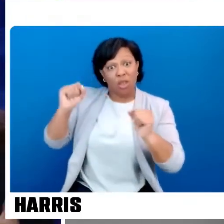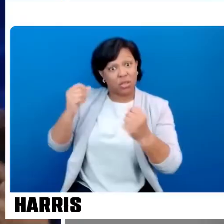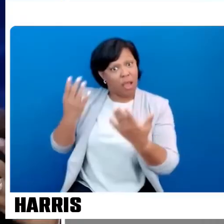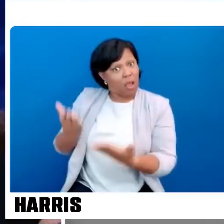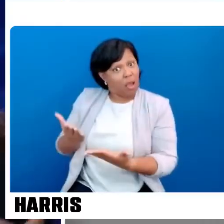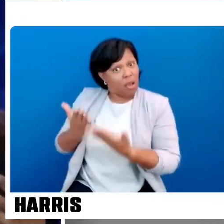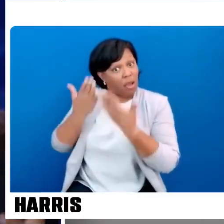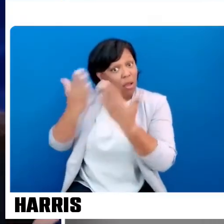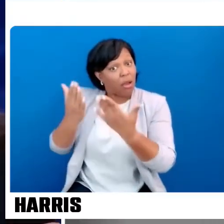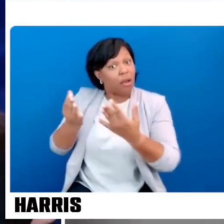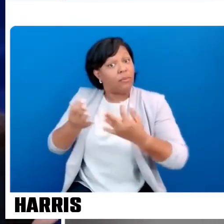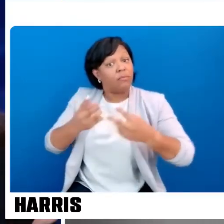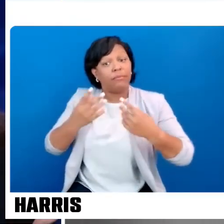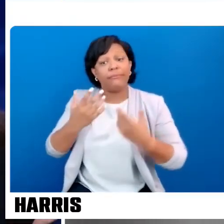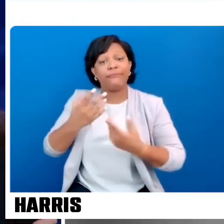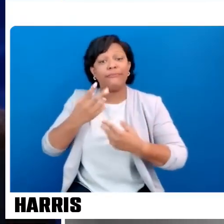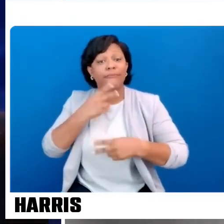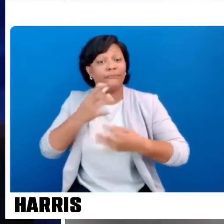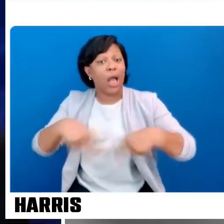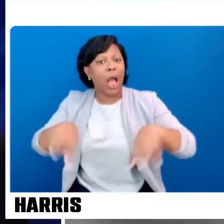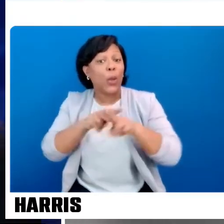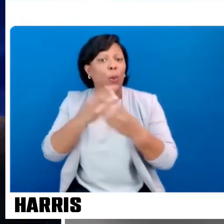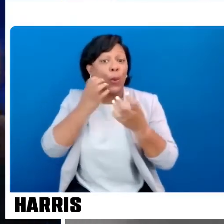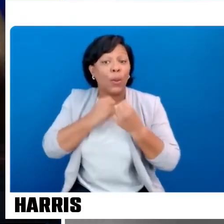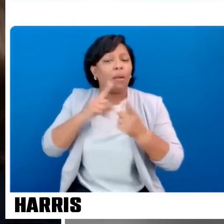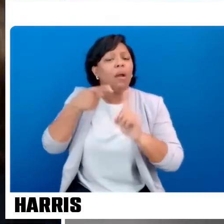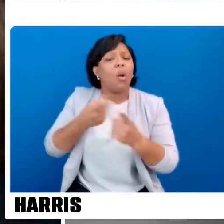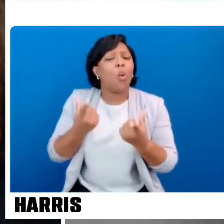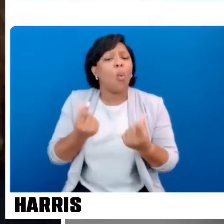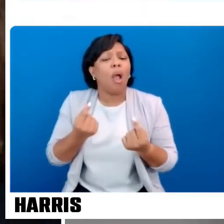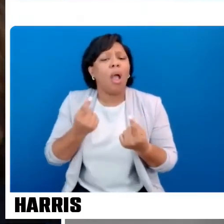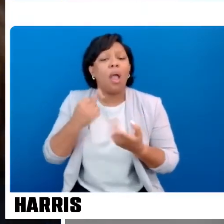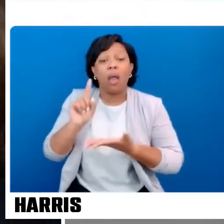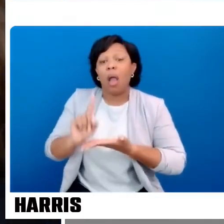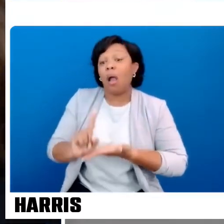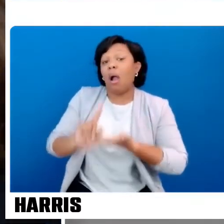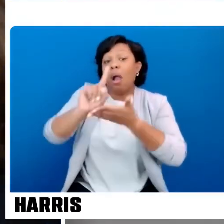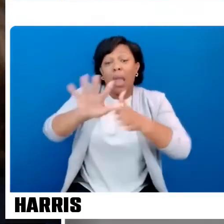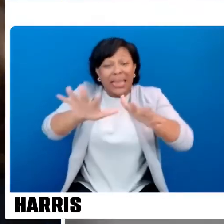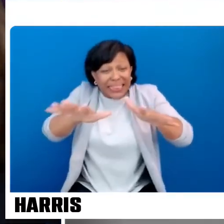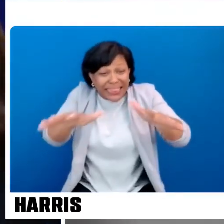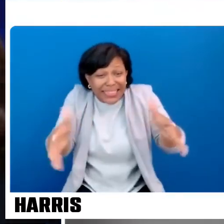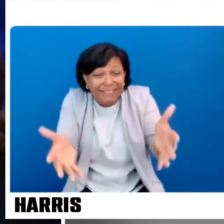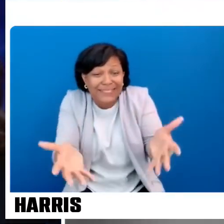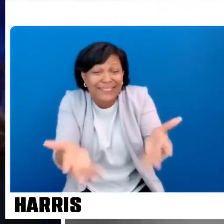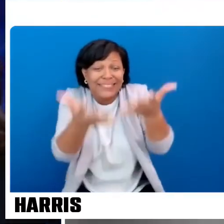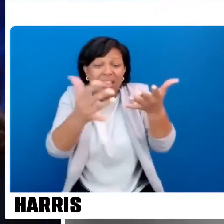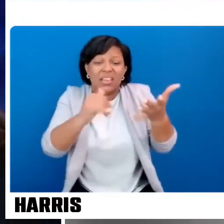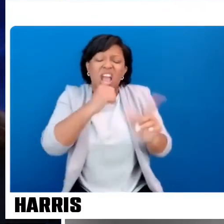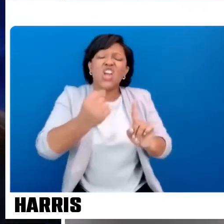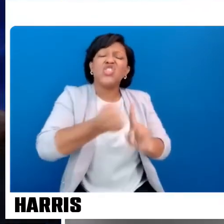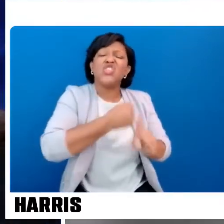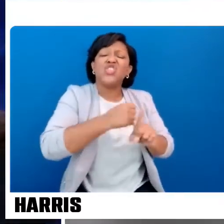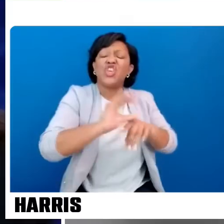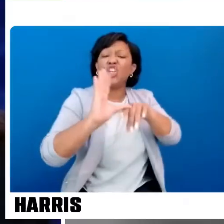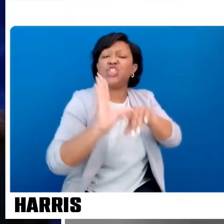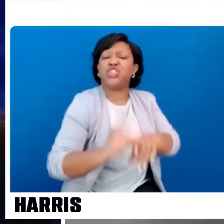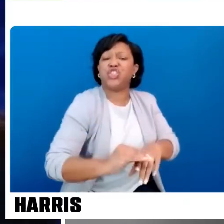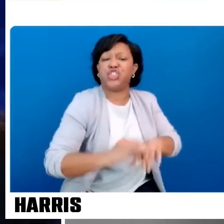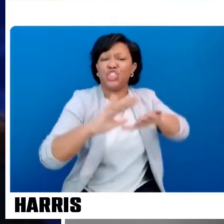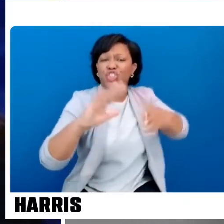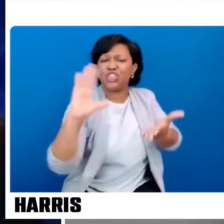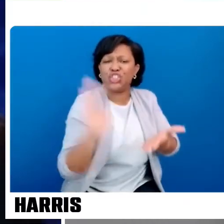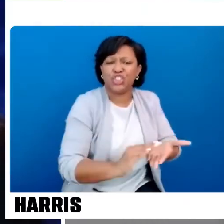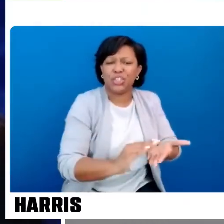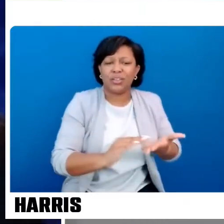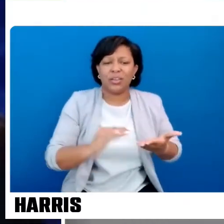about lifting people up and not beating people down and name-calling. The true measure of